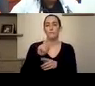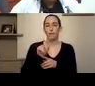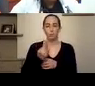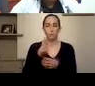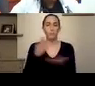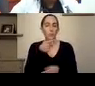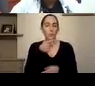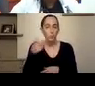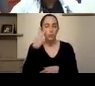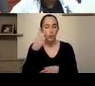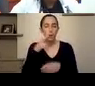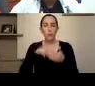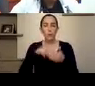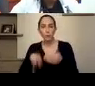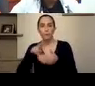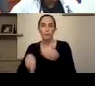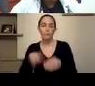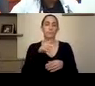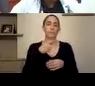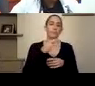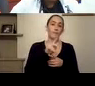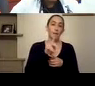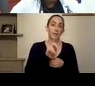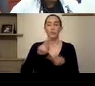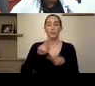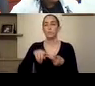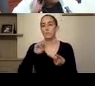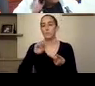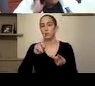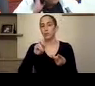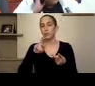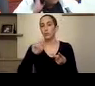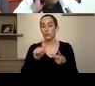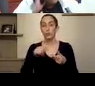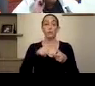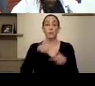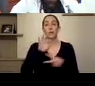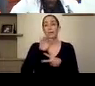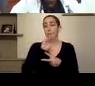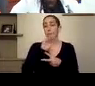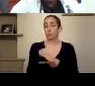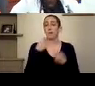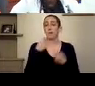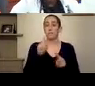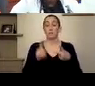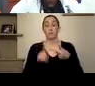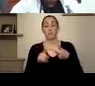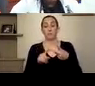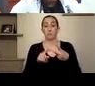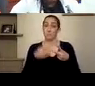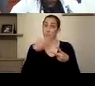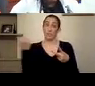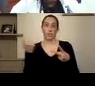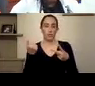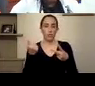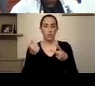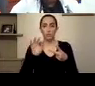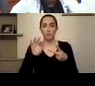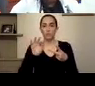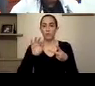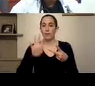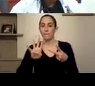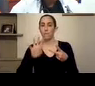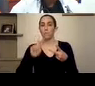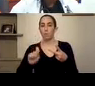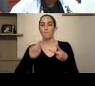and the Moderna results. So Pfizer is showing about 90% efficacy, and Moderna is doing even better than that at